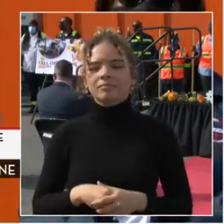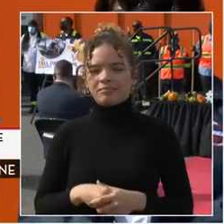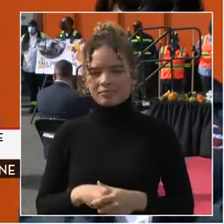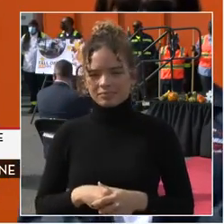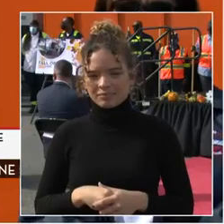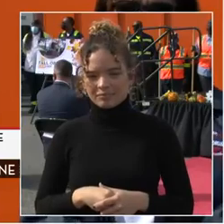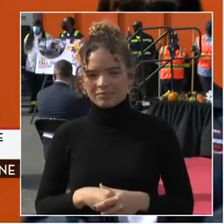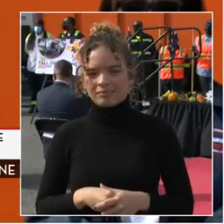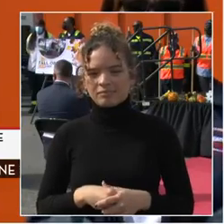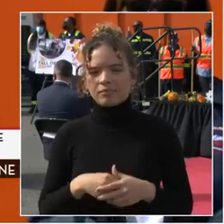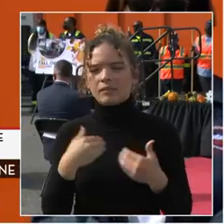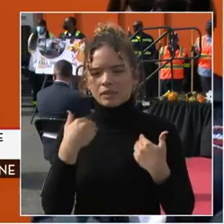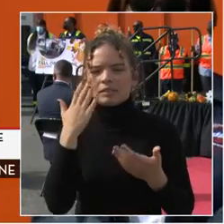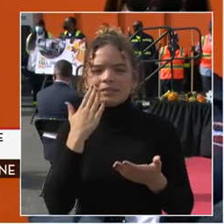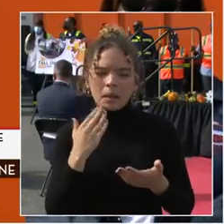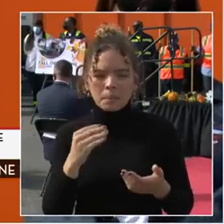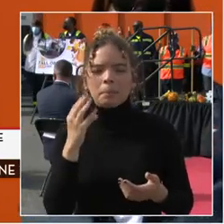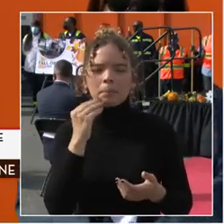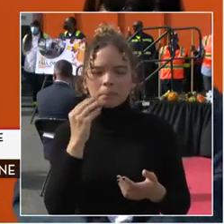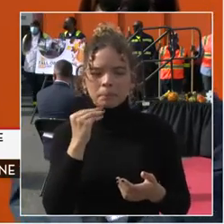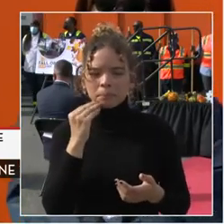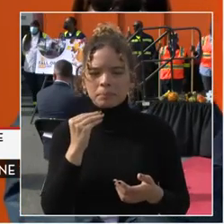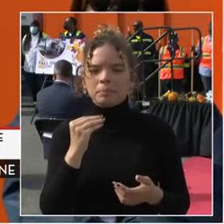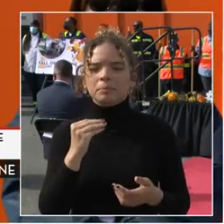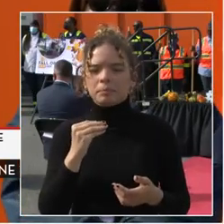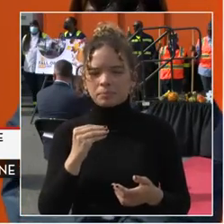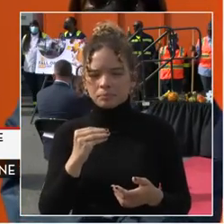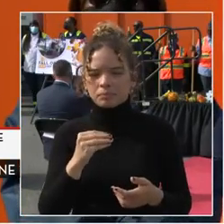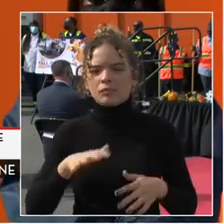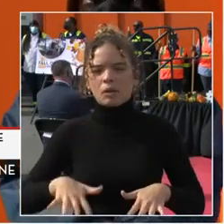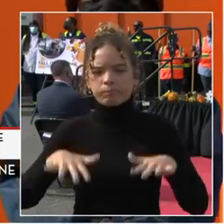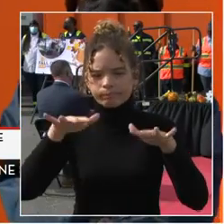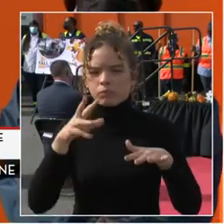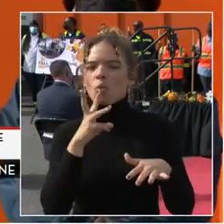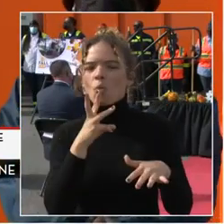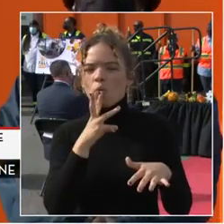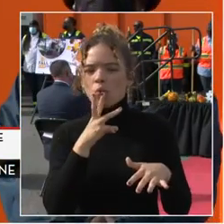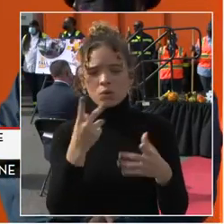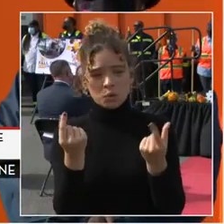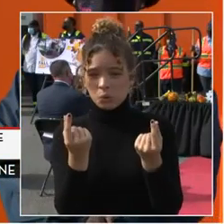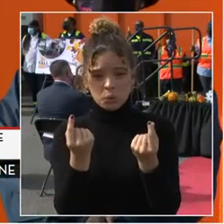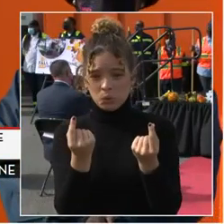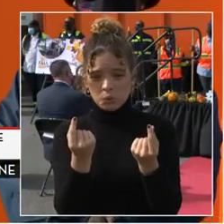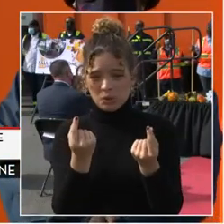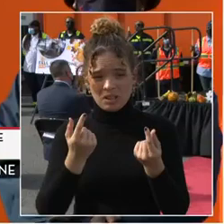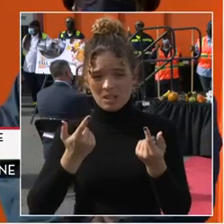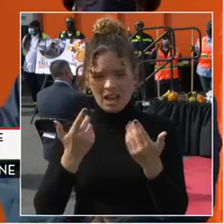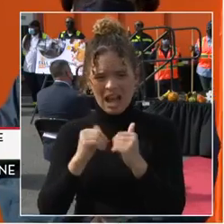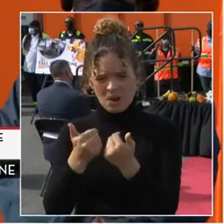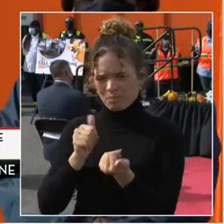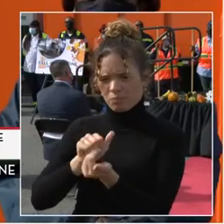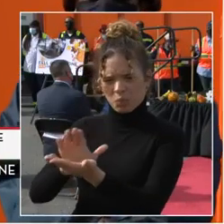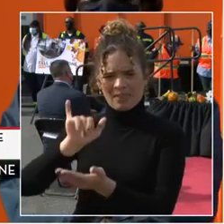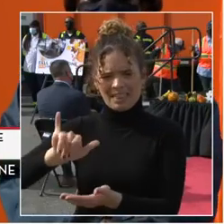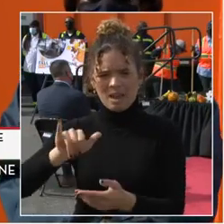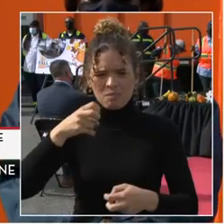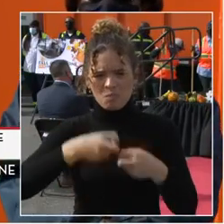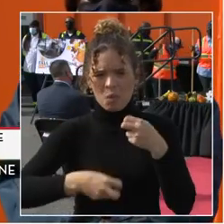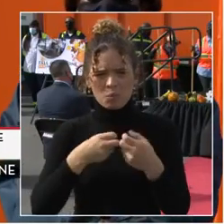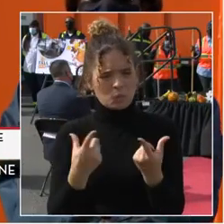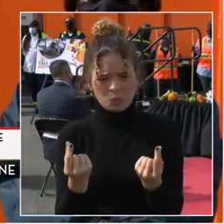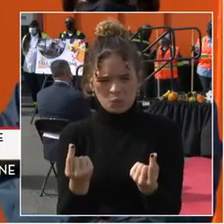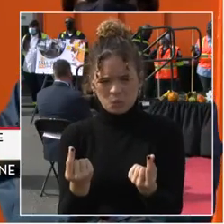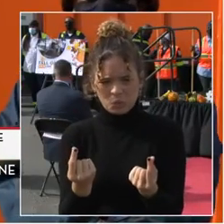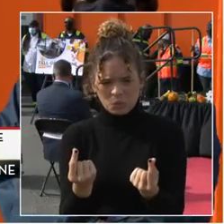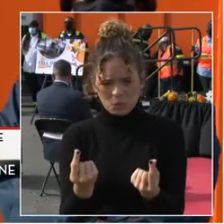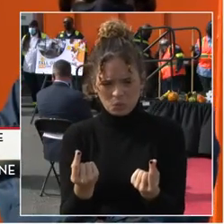just, what are we doing? What is the city doing? Yes. So you are right. Evidently, there's